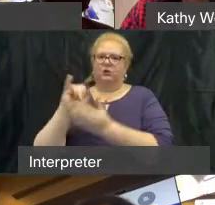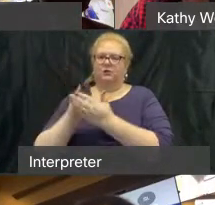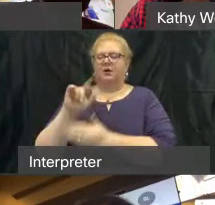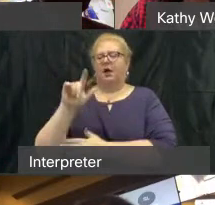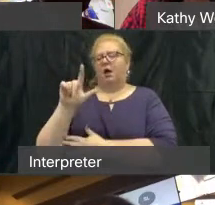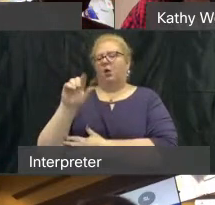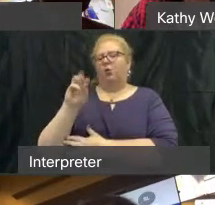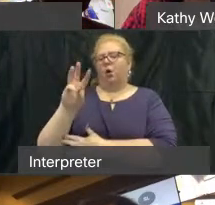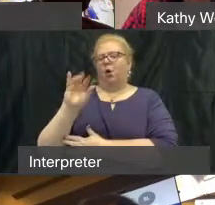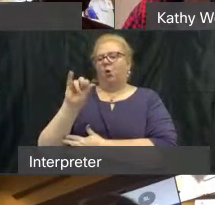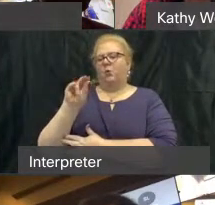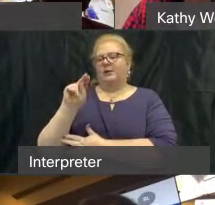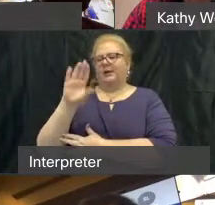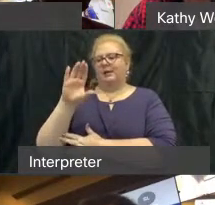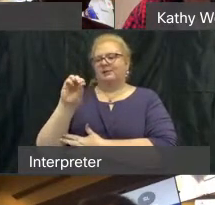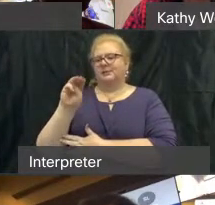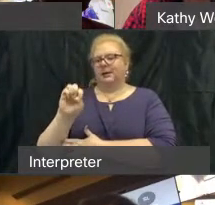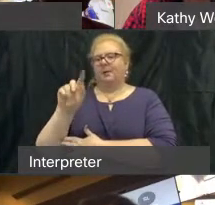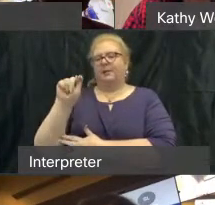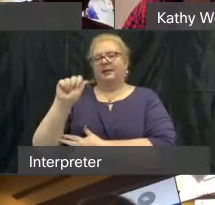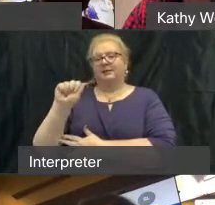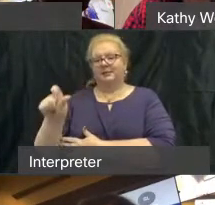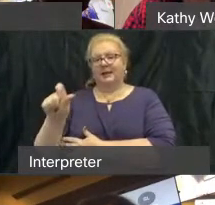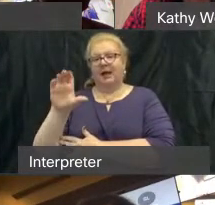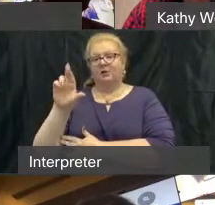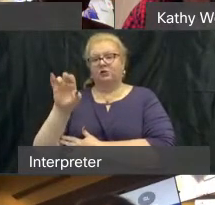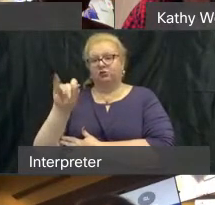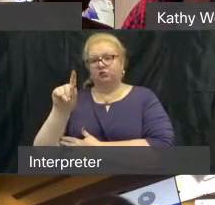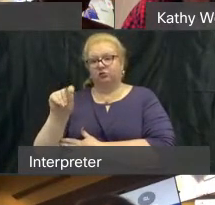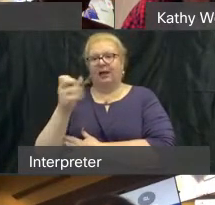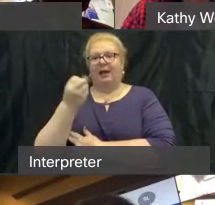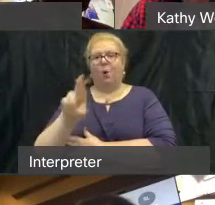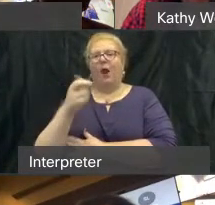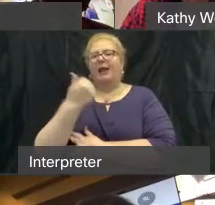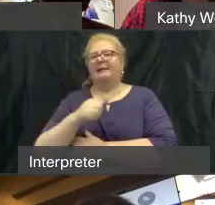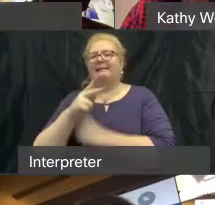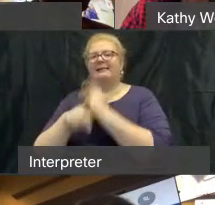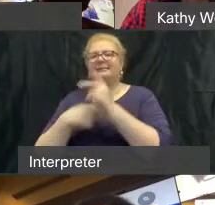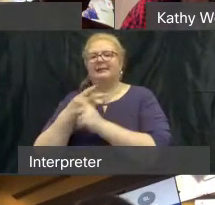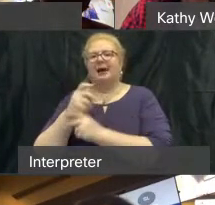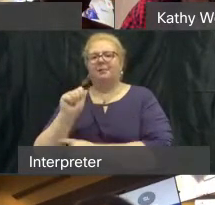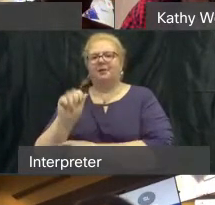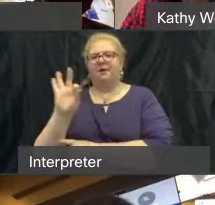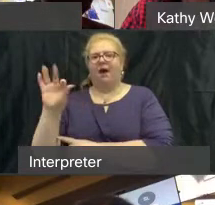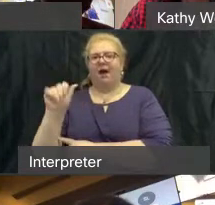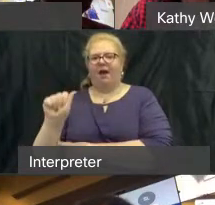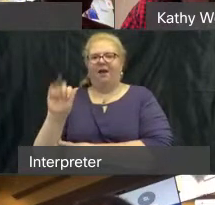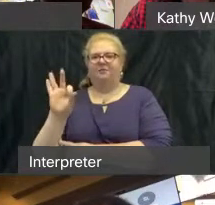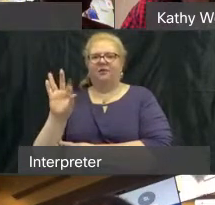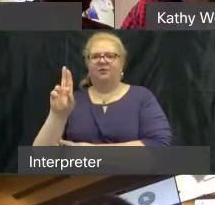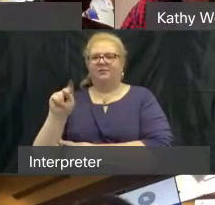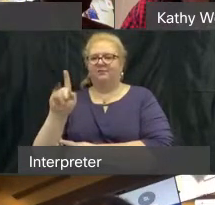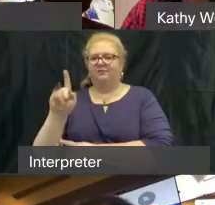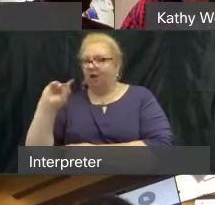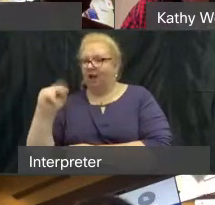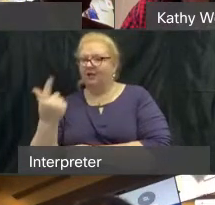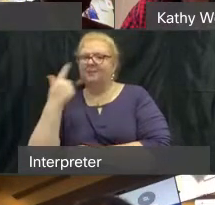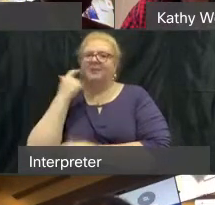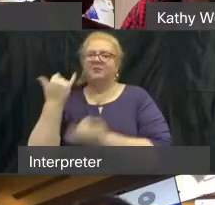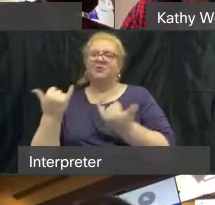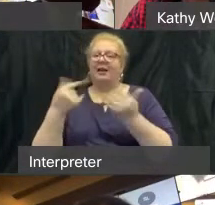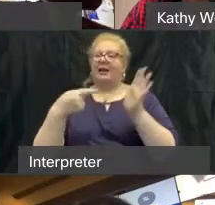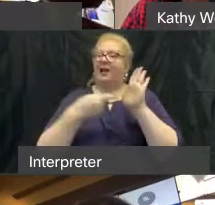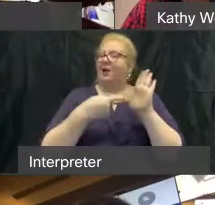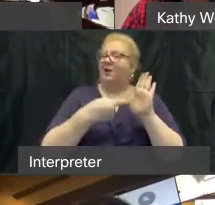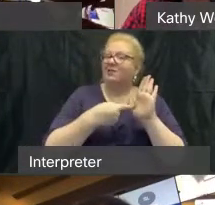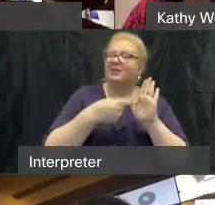well as any other type of ADFA funding, which it does not, it's not clear in there. And so that